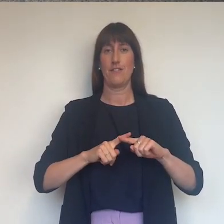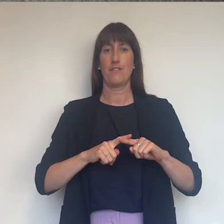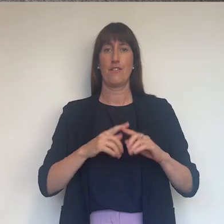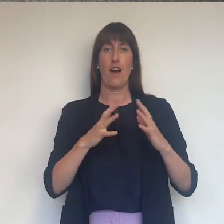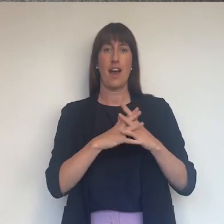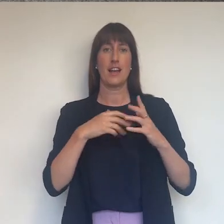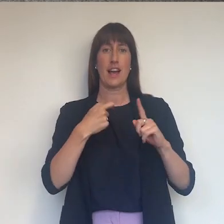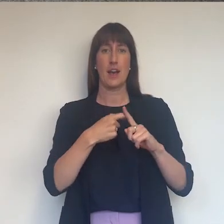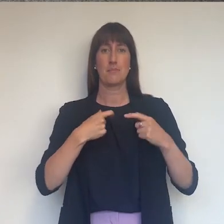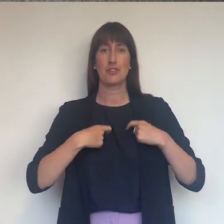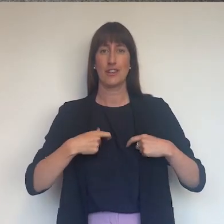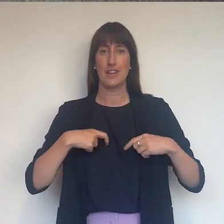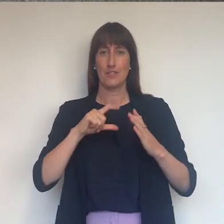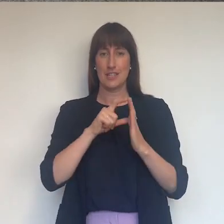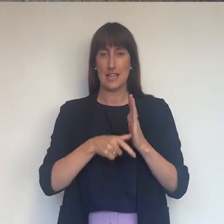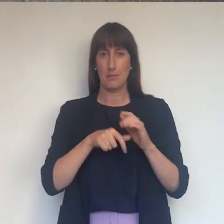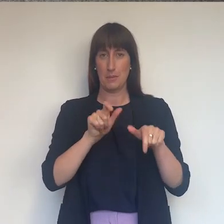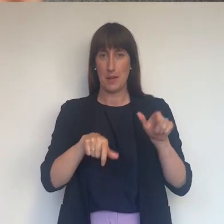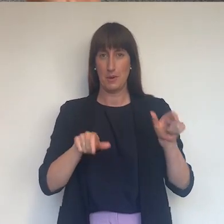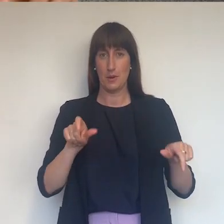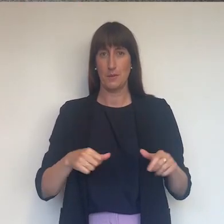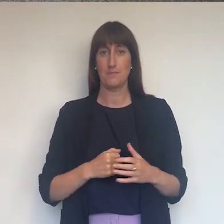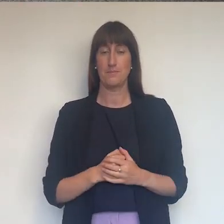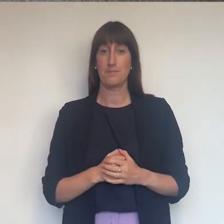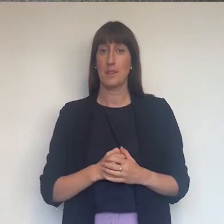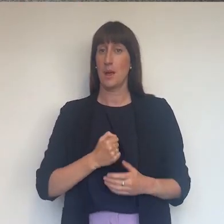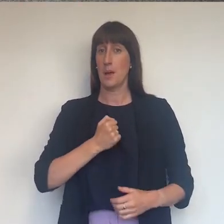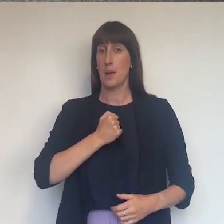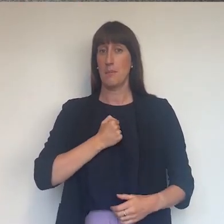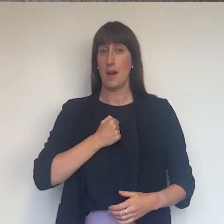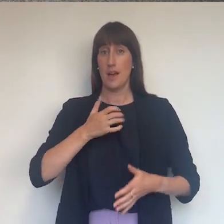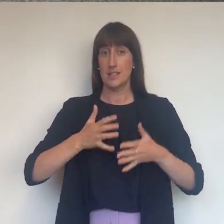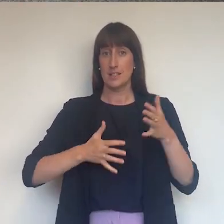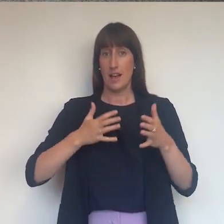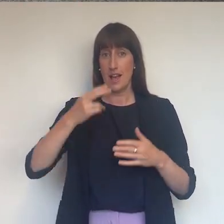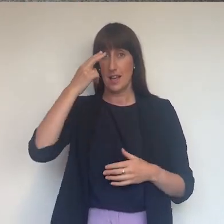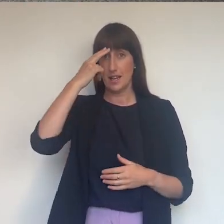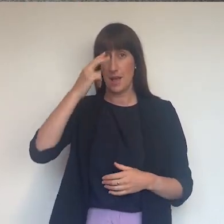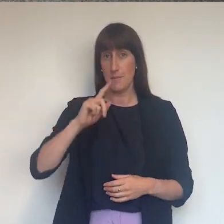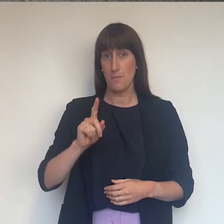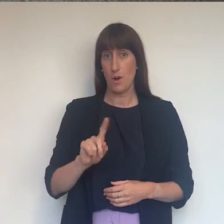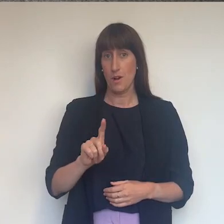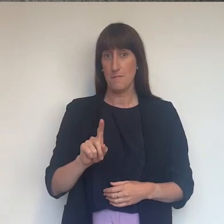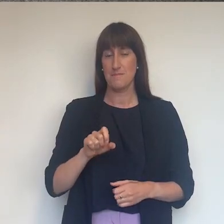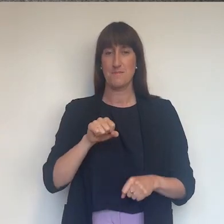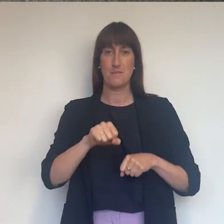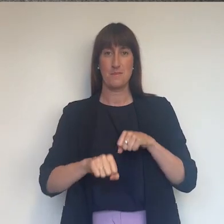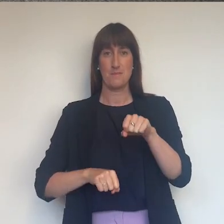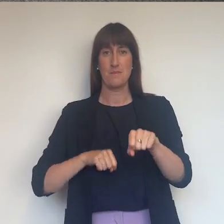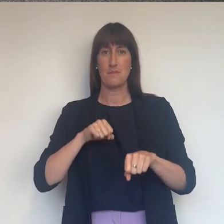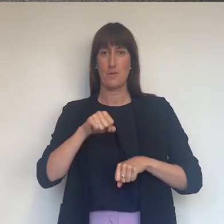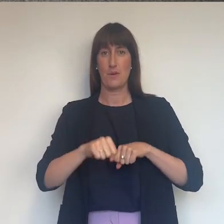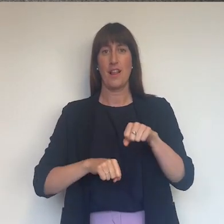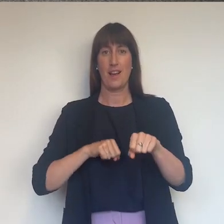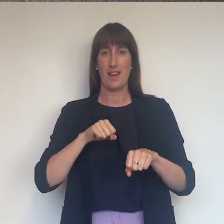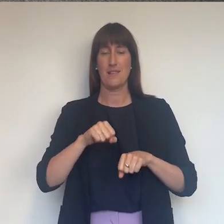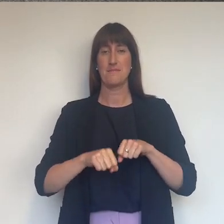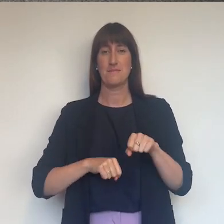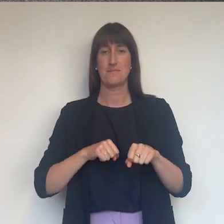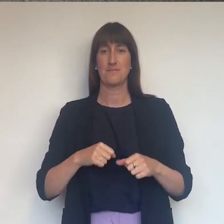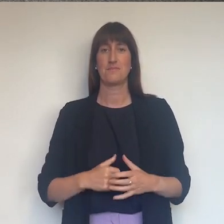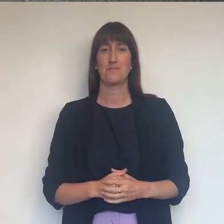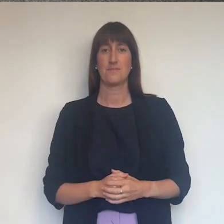Disabled People. My sign name is two fists moving in a forward direction like a